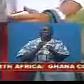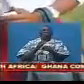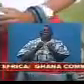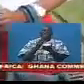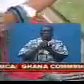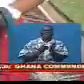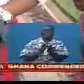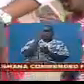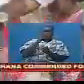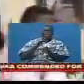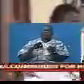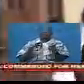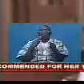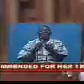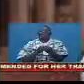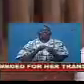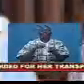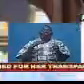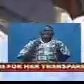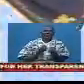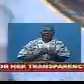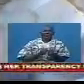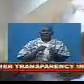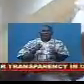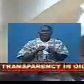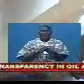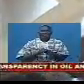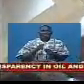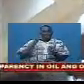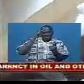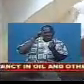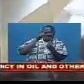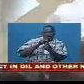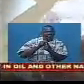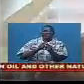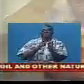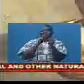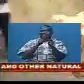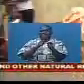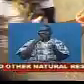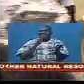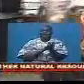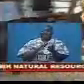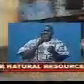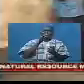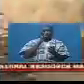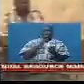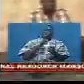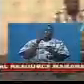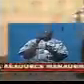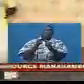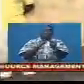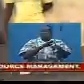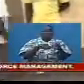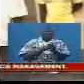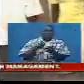development of their family circles and society at large, with the ultimate aim of honoring them. Just as each person